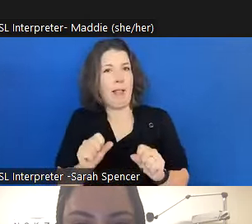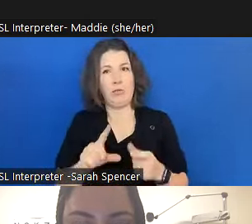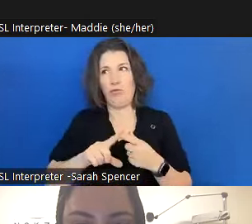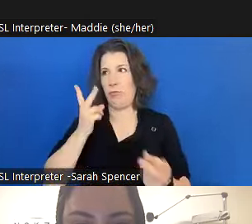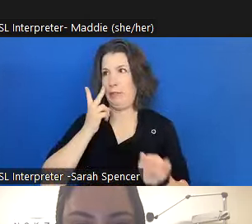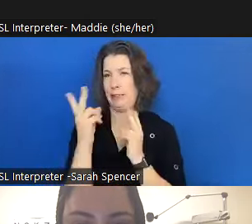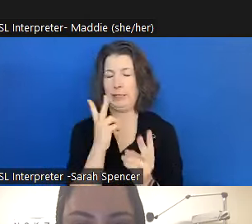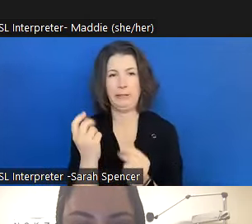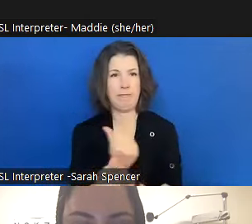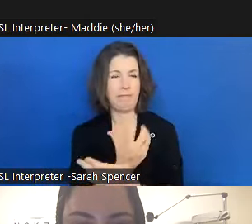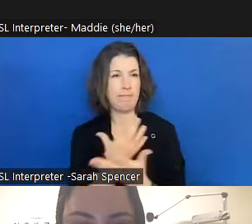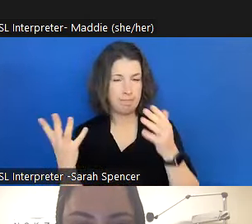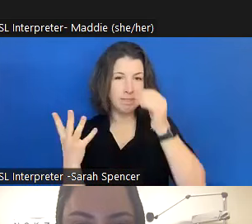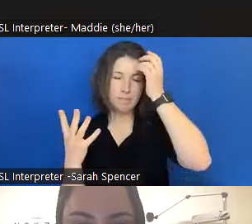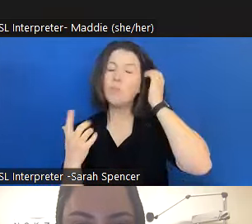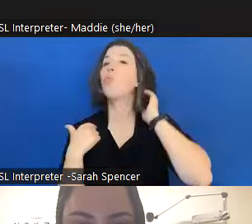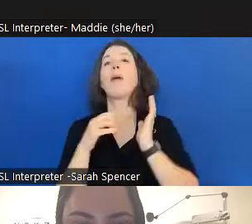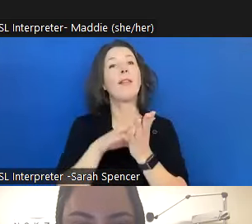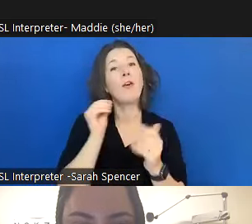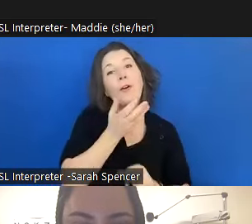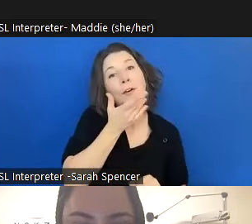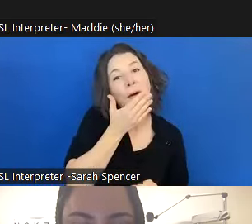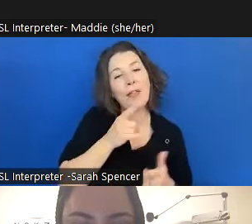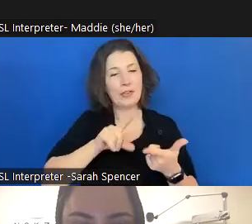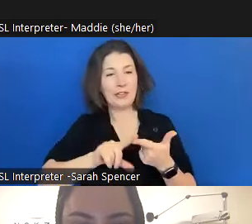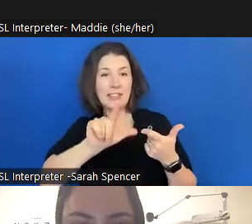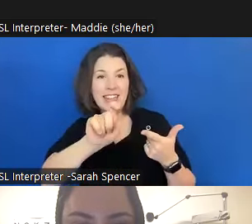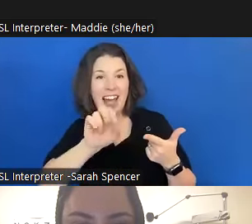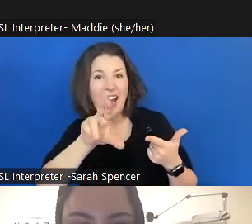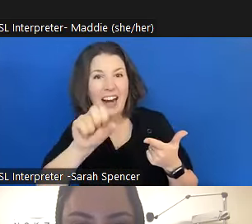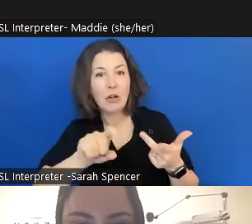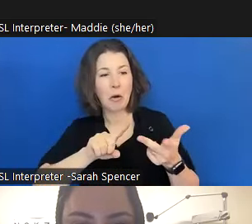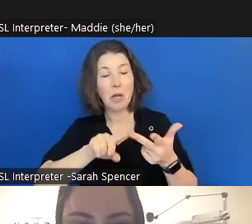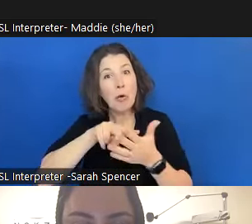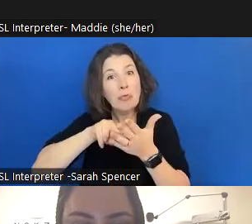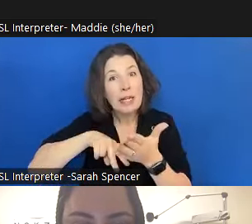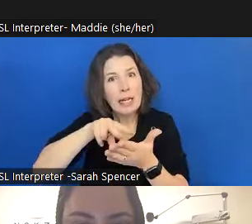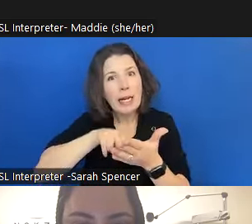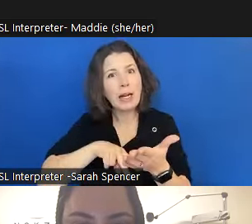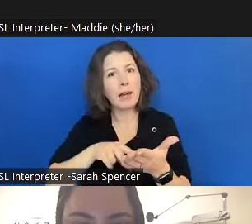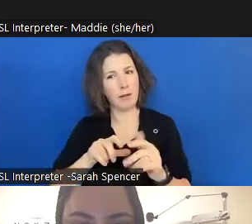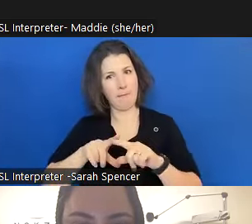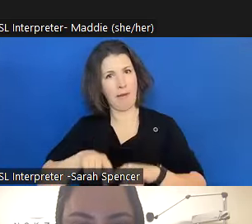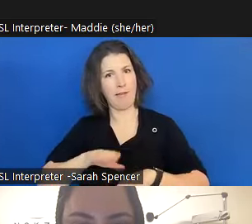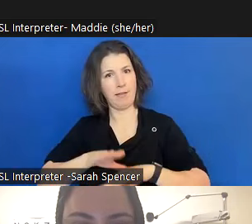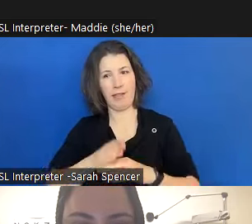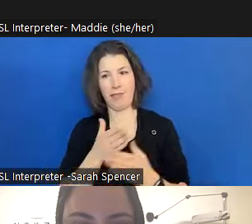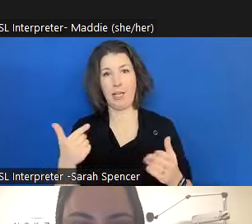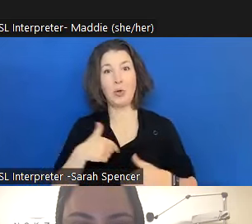We learn colors, we learn letters, we learn how to read based on things that we can take